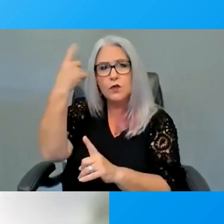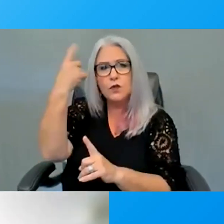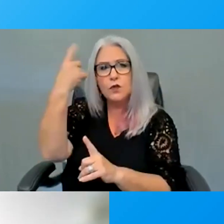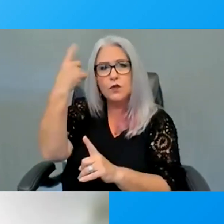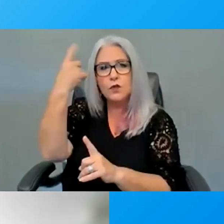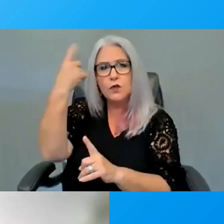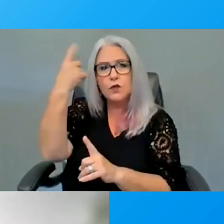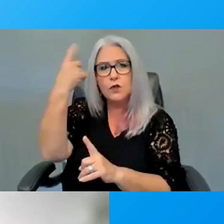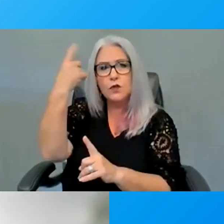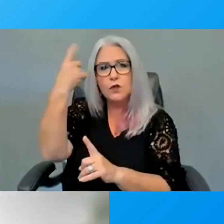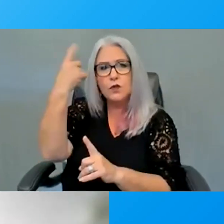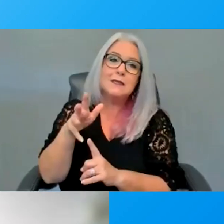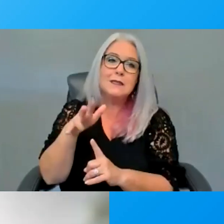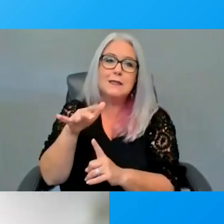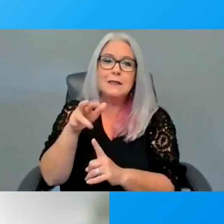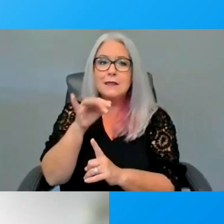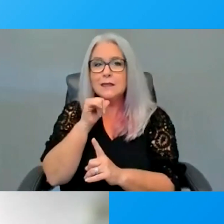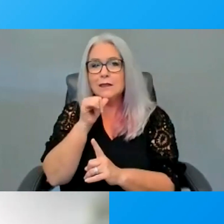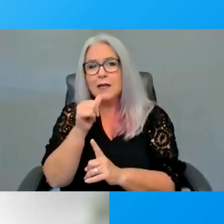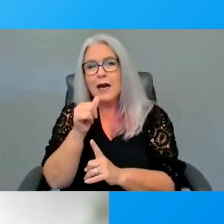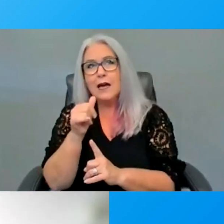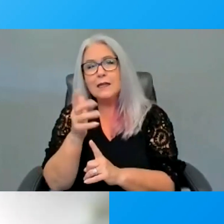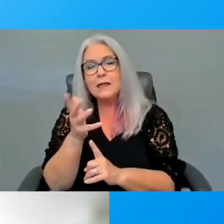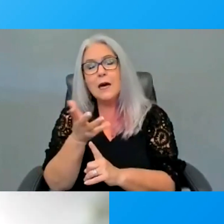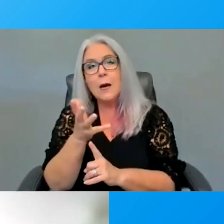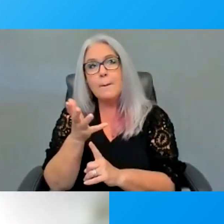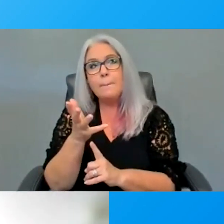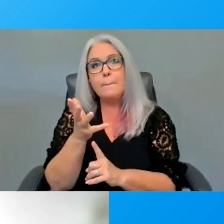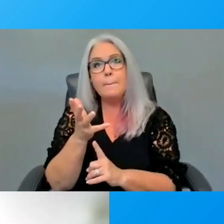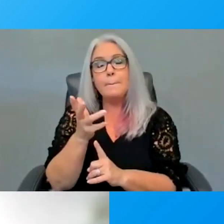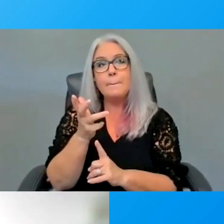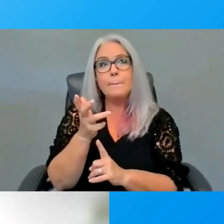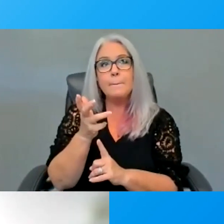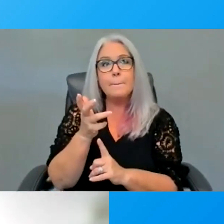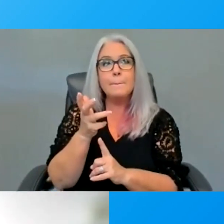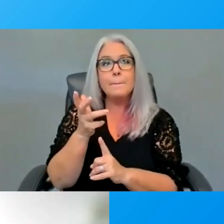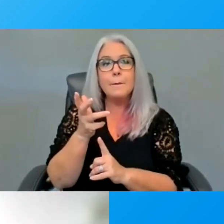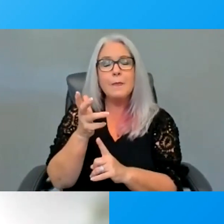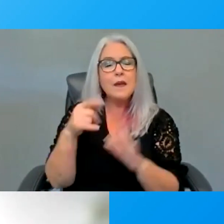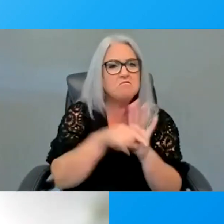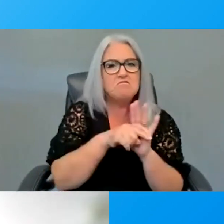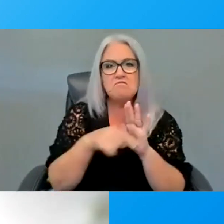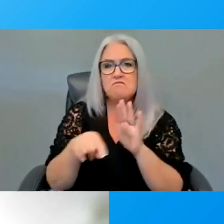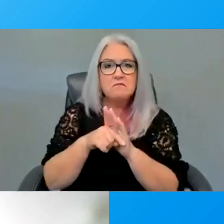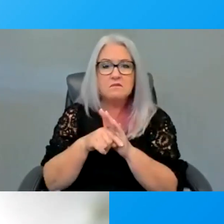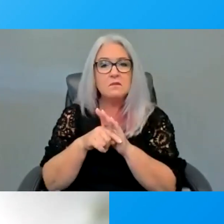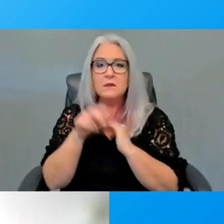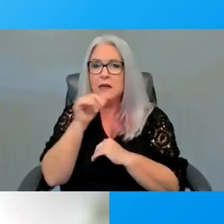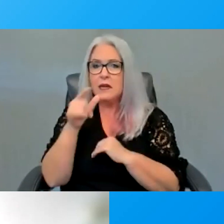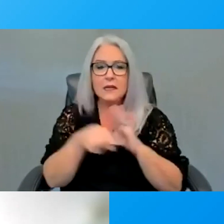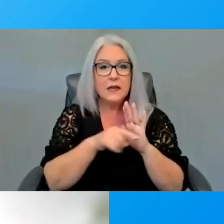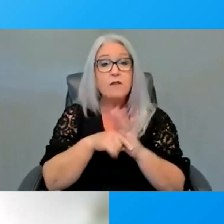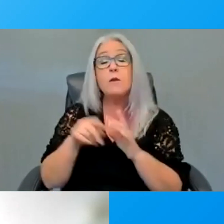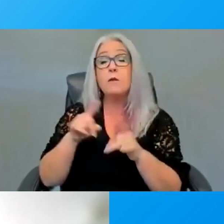sorry, the screen froze for a bit, is not deficits based or negative, but it can be